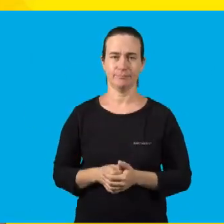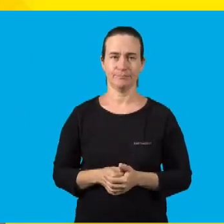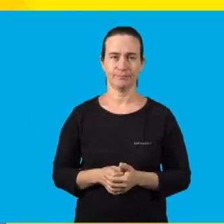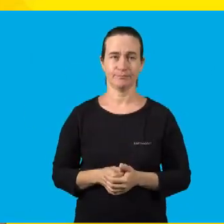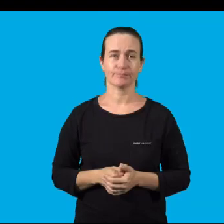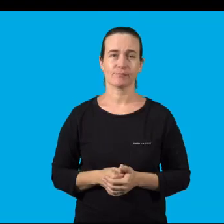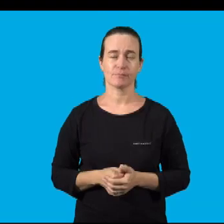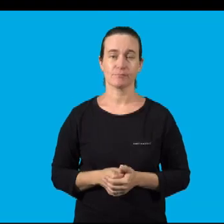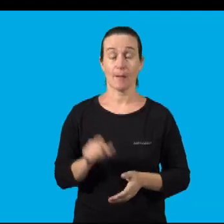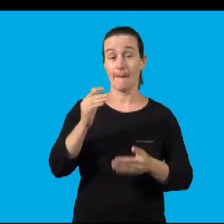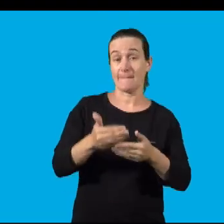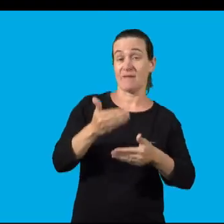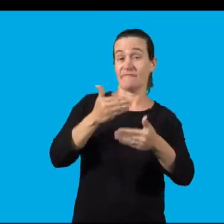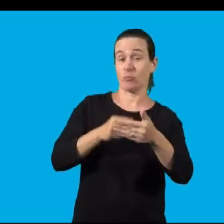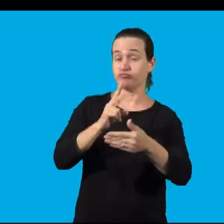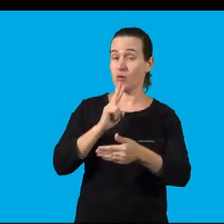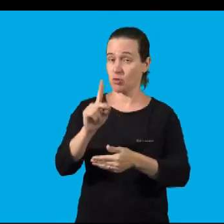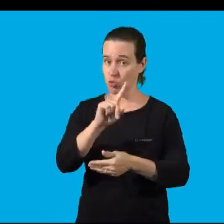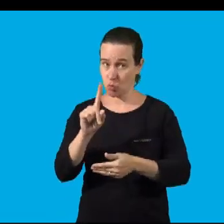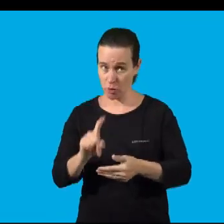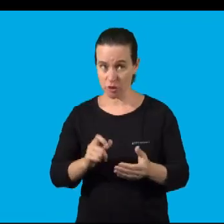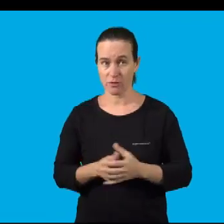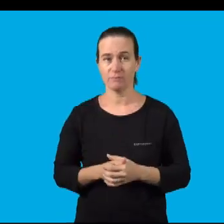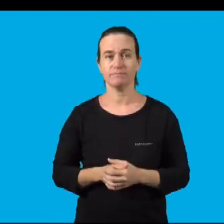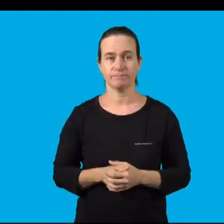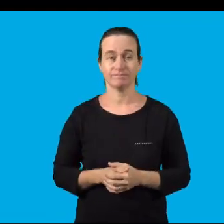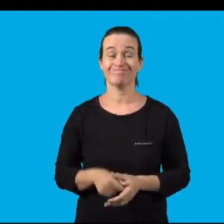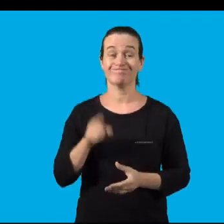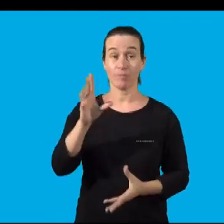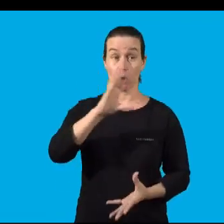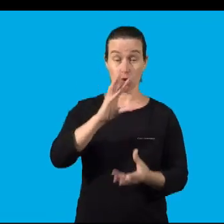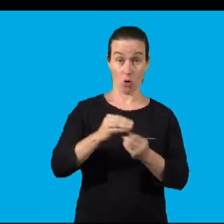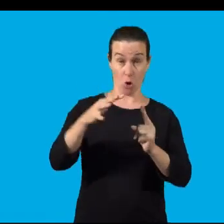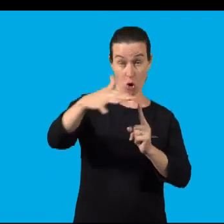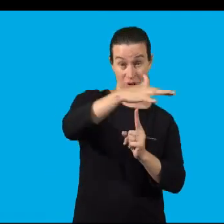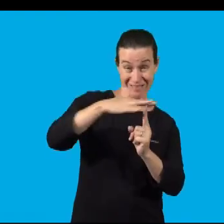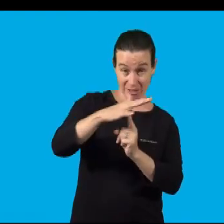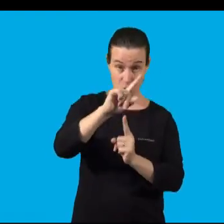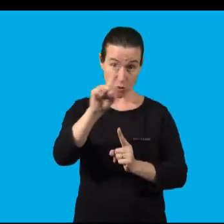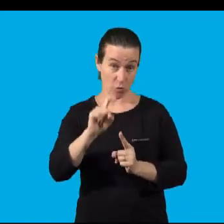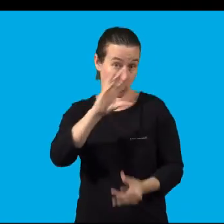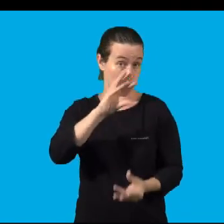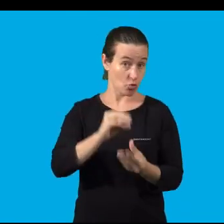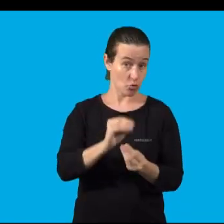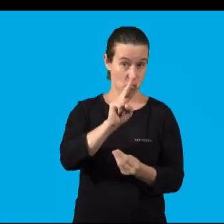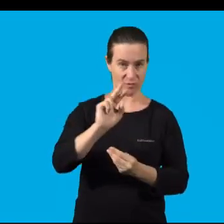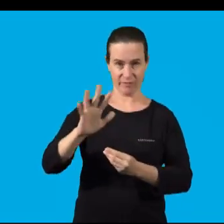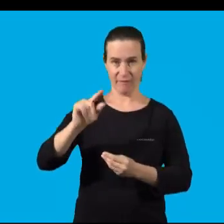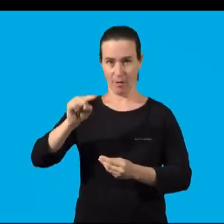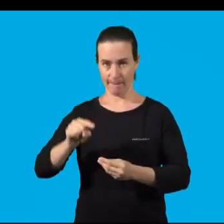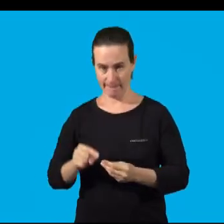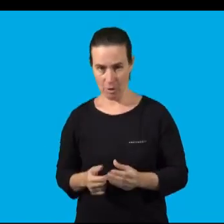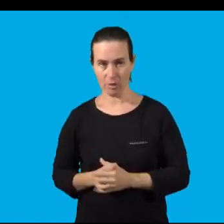Now, what you need to know before approaching the question. The contextual question consists of 25 marks.